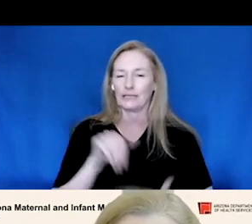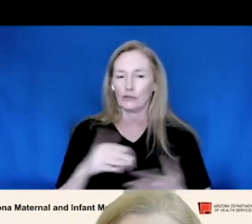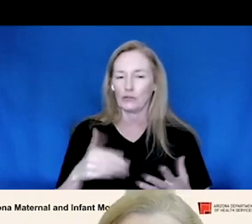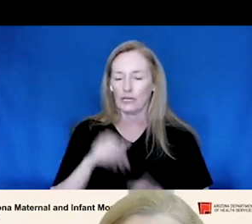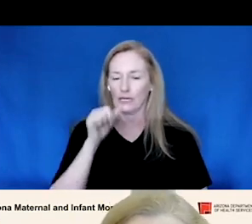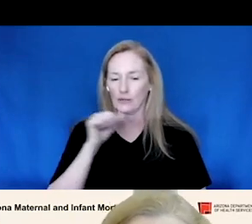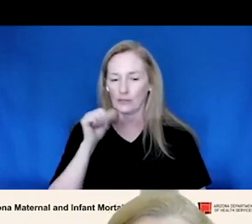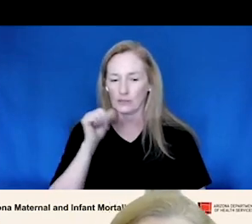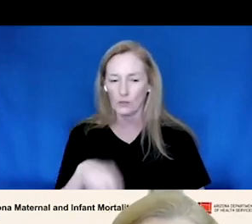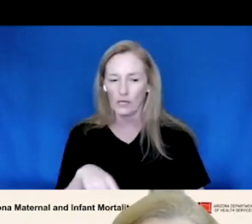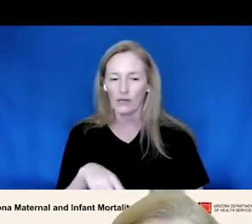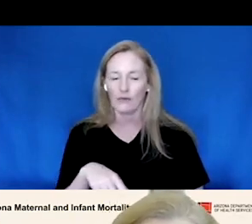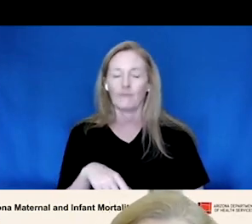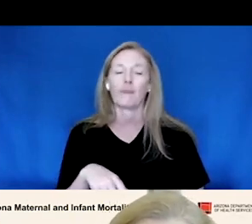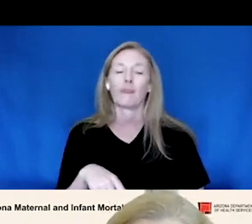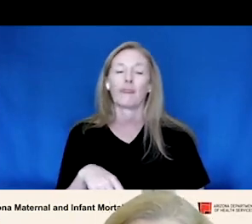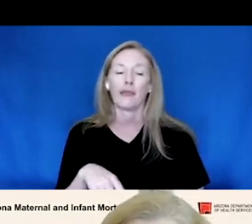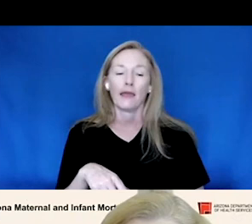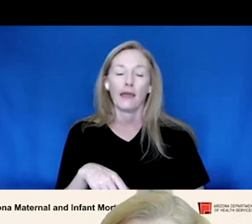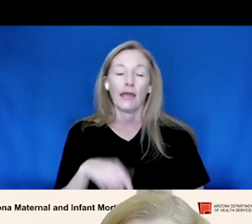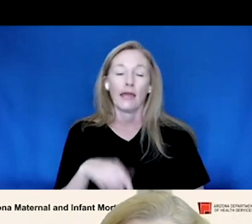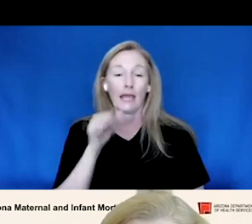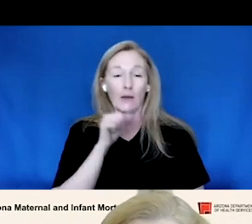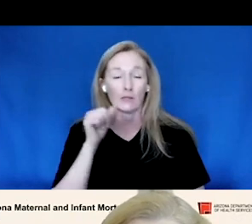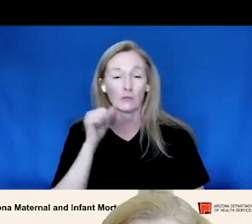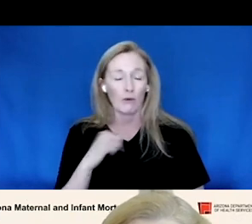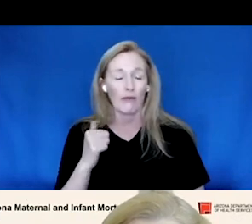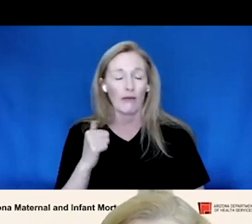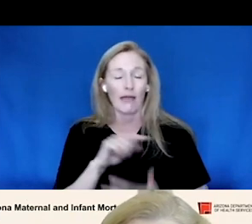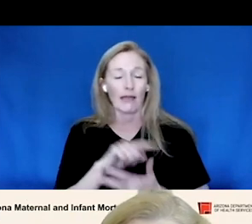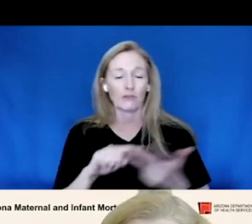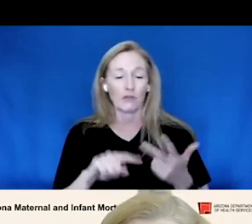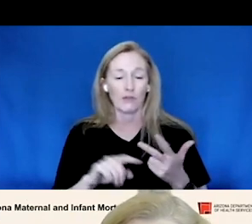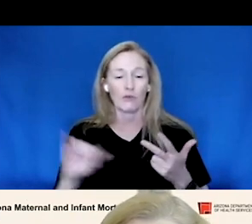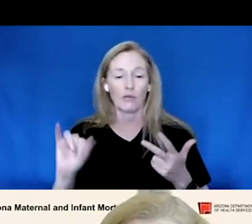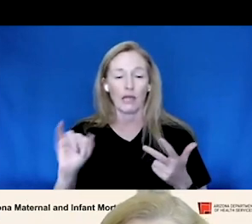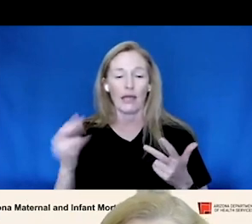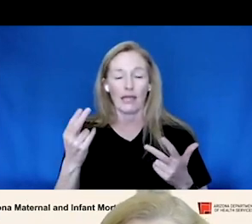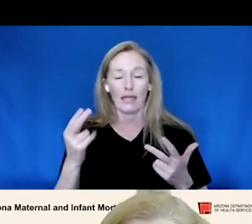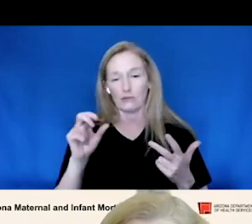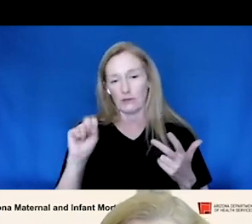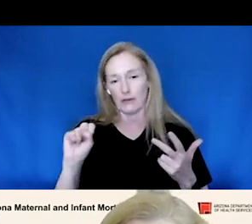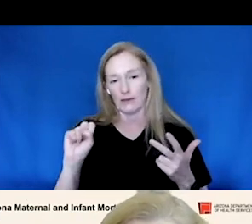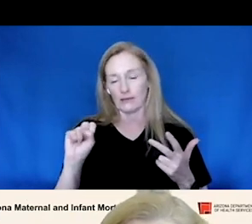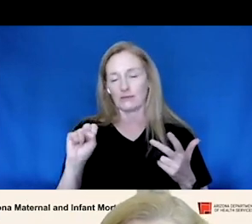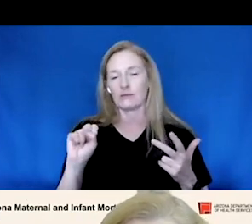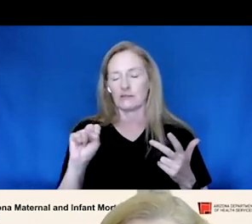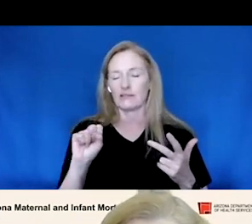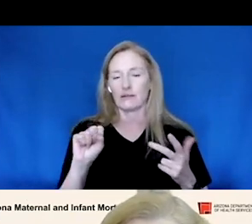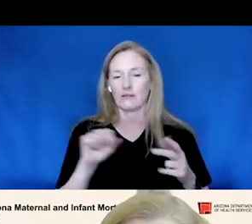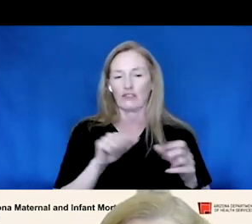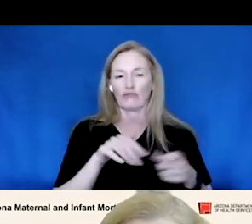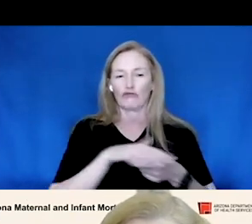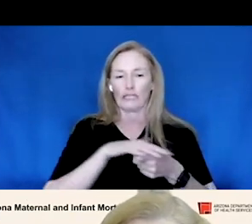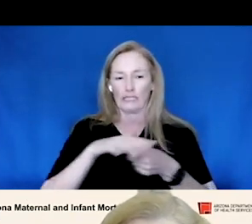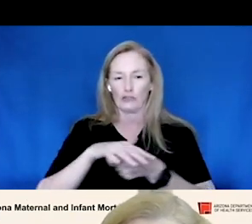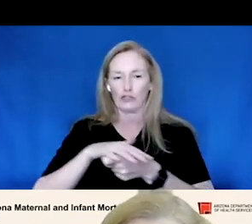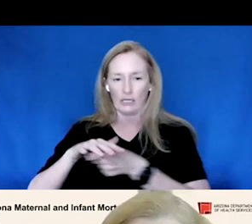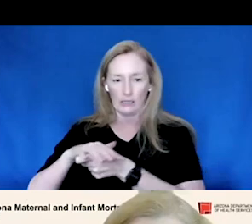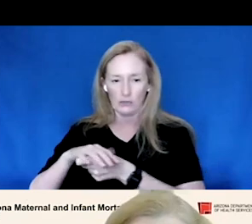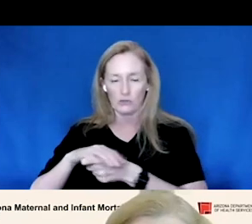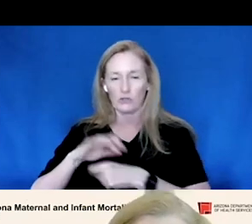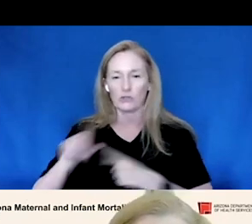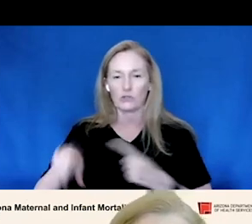And as you can see, Arizona has 3 IHS regions. So when our Epi